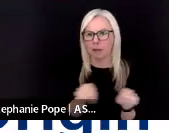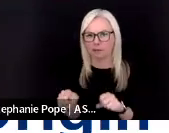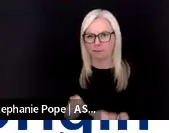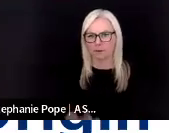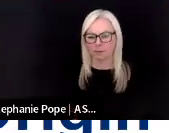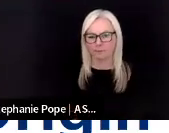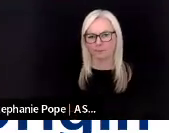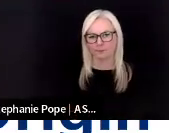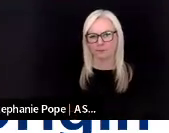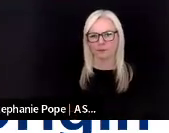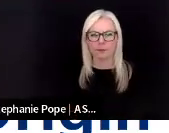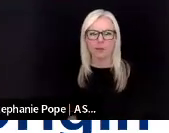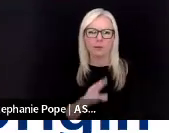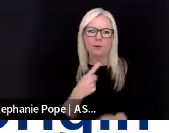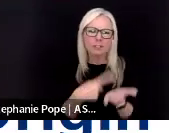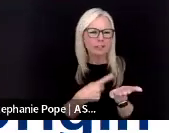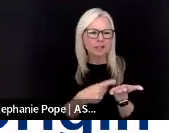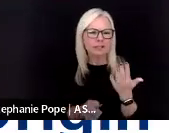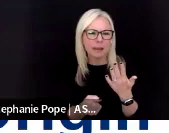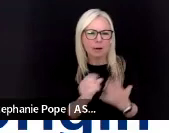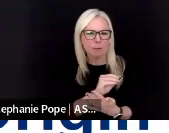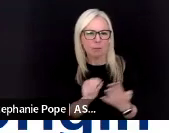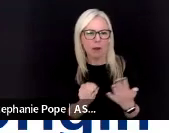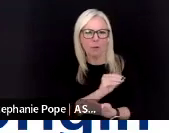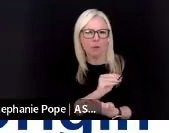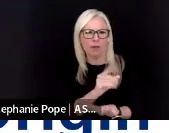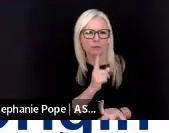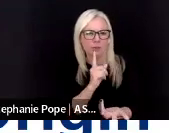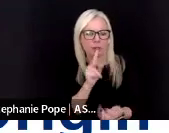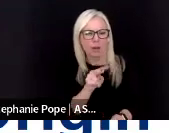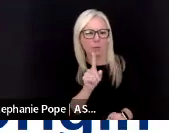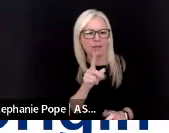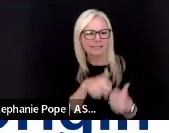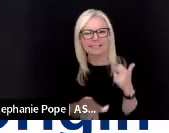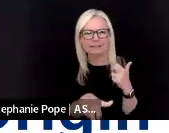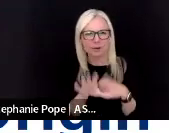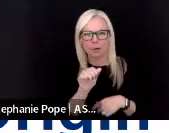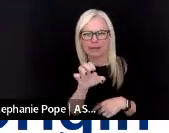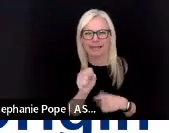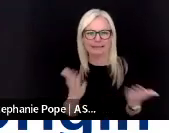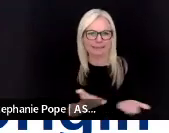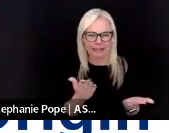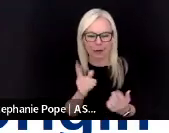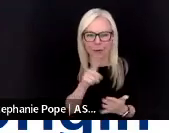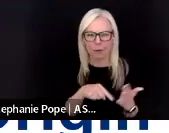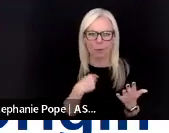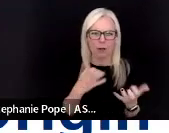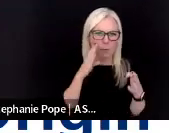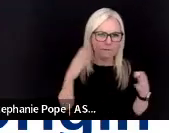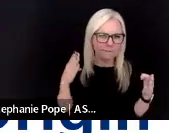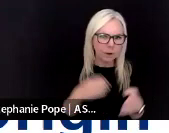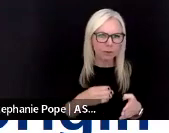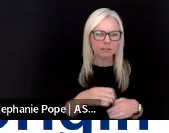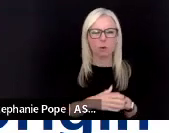When we talk about priorities, you know, we talk about what are the most difficult cases here at the Justice Center. Now, what do we want to focus on? And